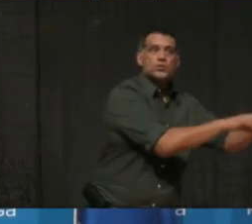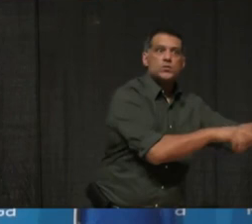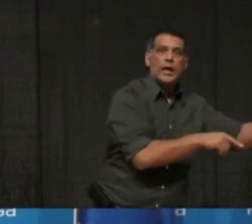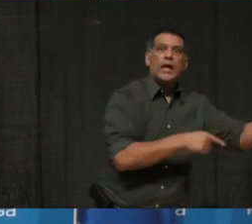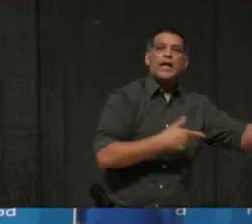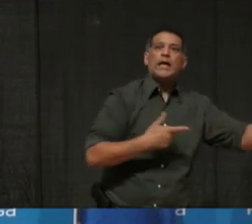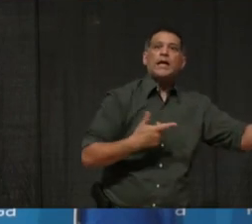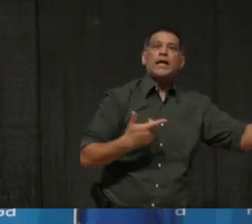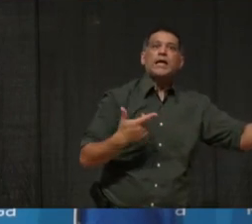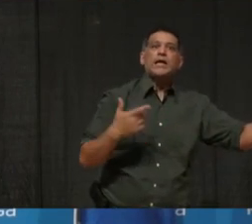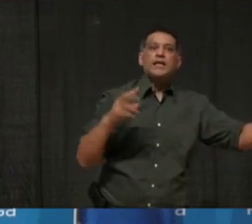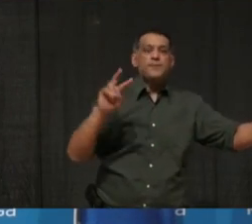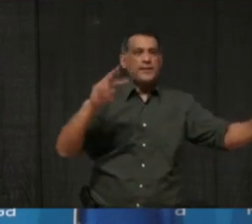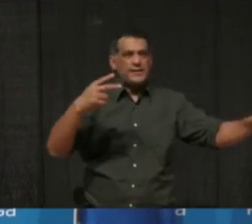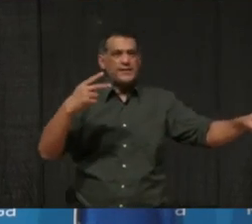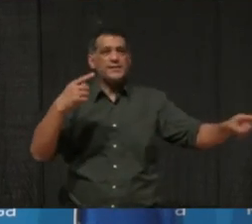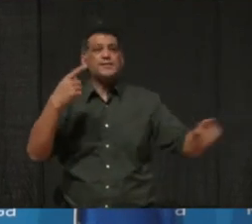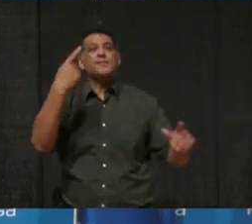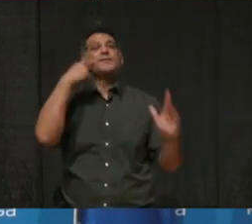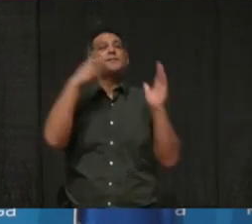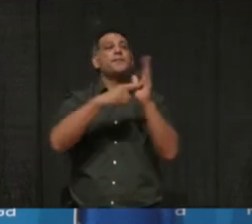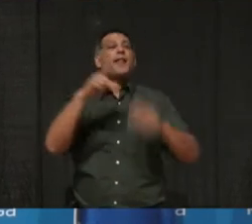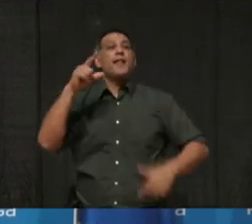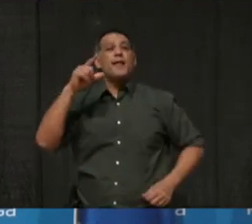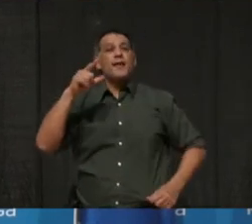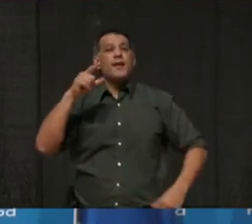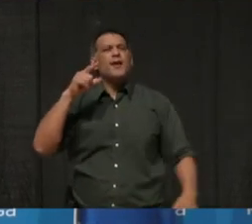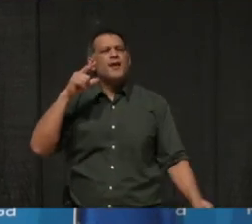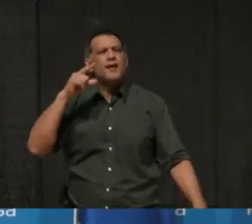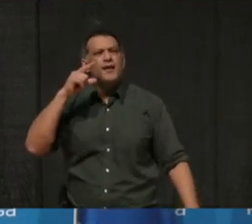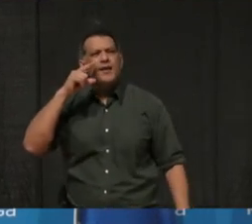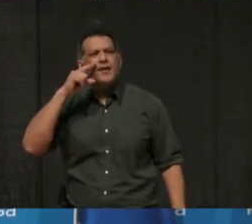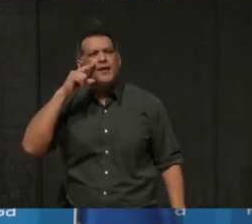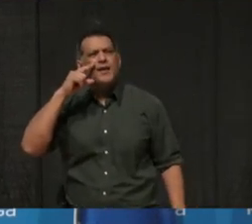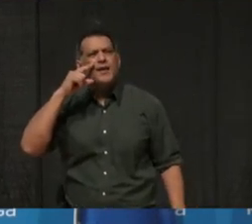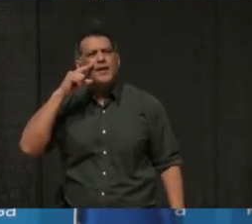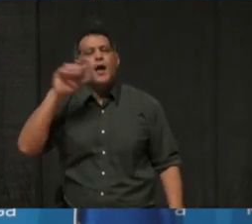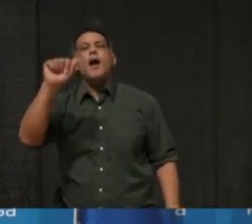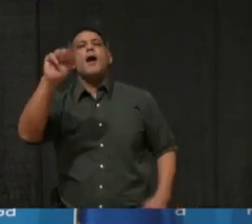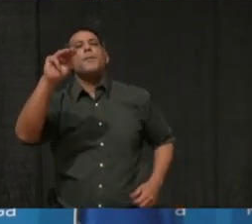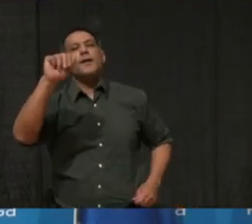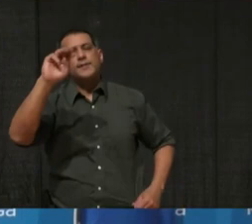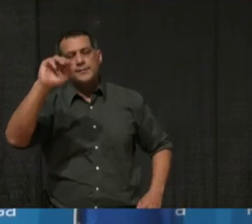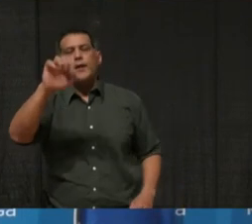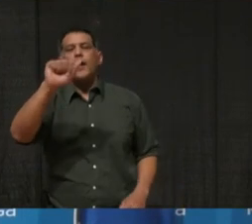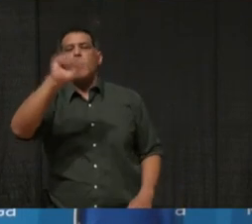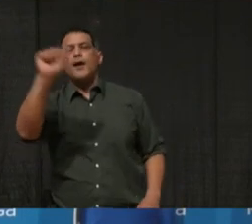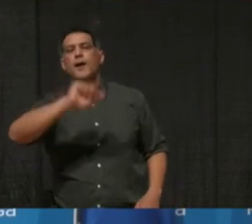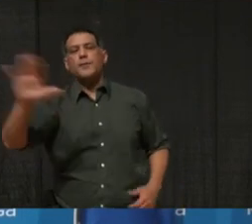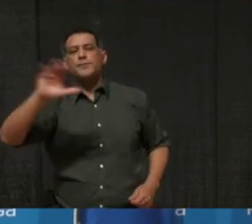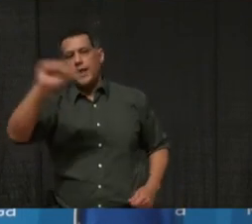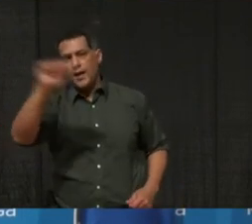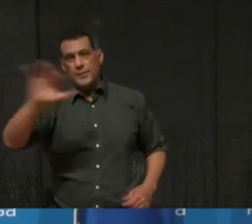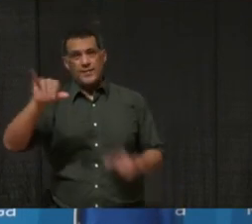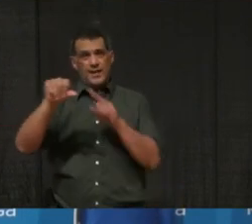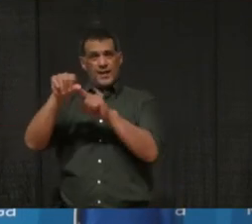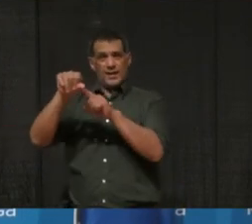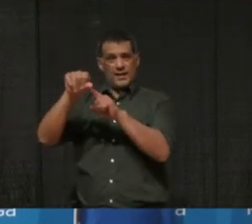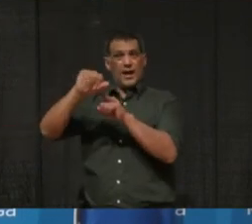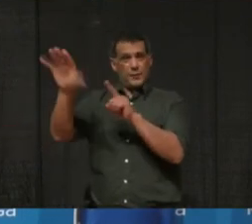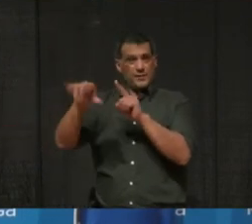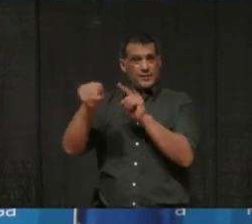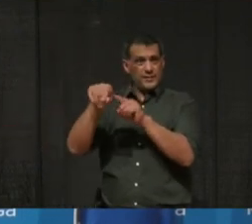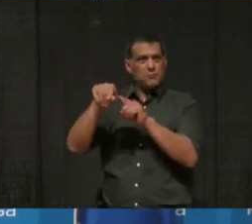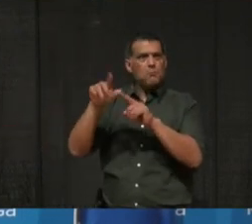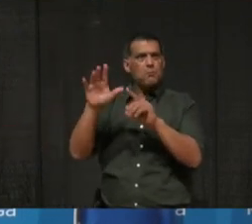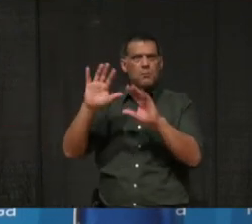those, or Amazon for that matter, those non-essential items. So that was, we were in concert together there. But unfortunately, there has been